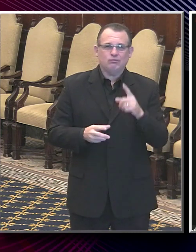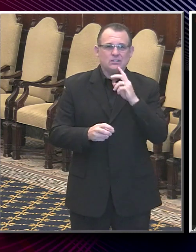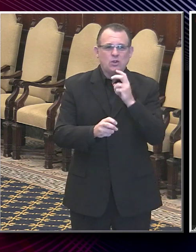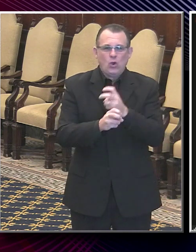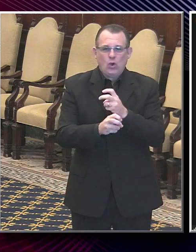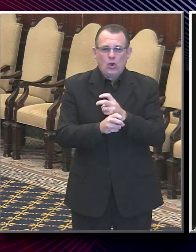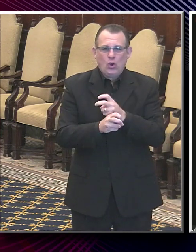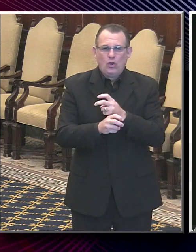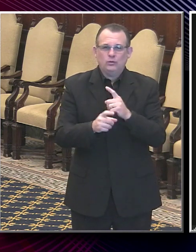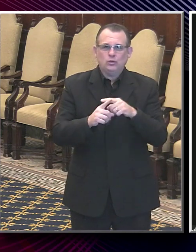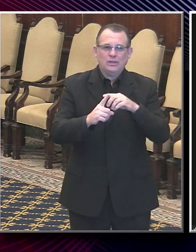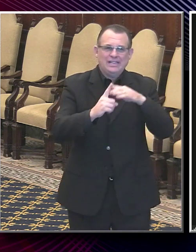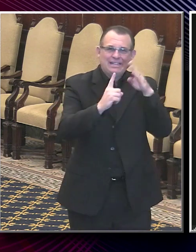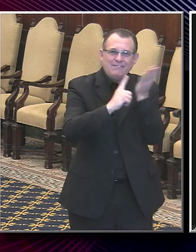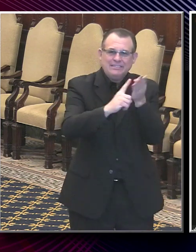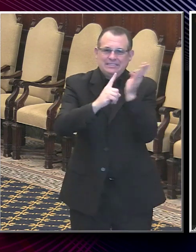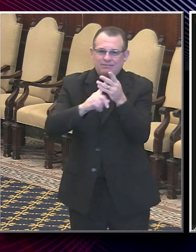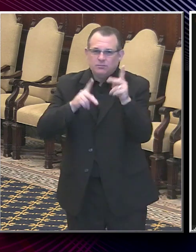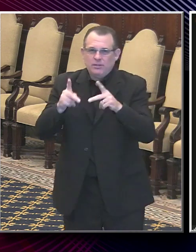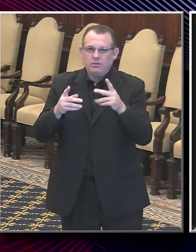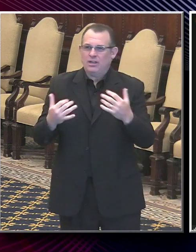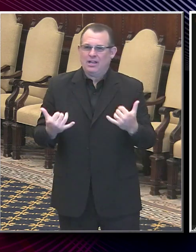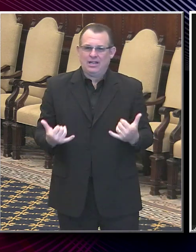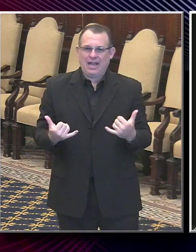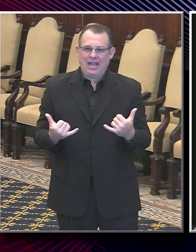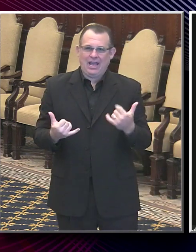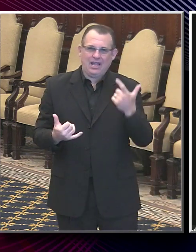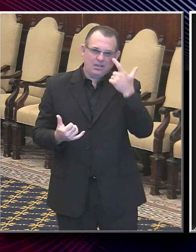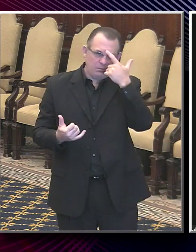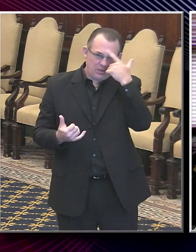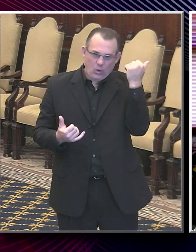that maybe we can be a little less restrictive?